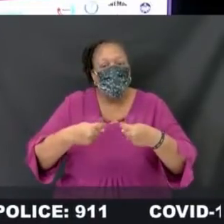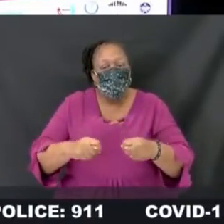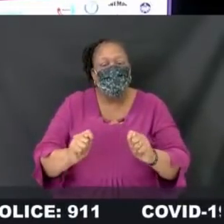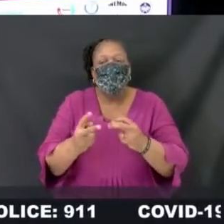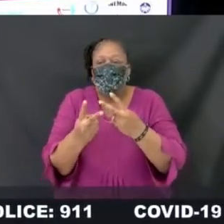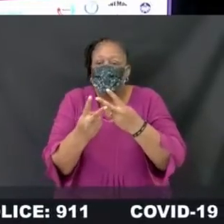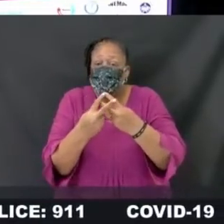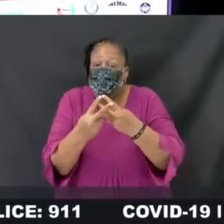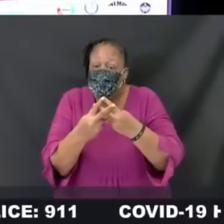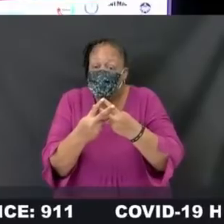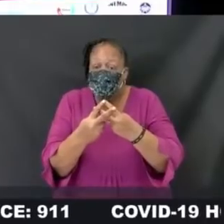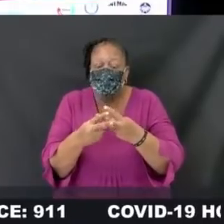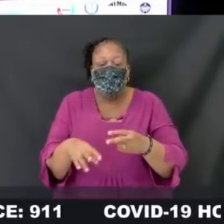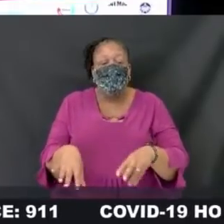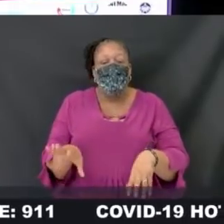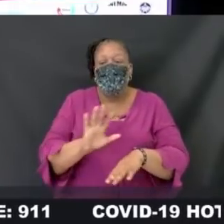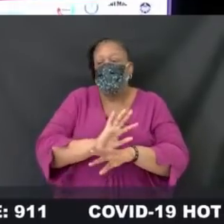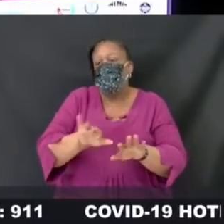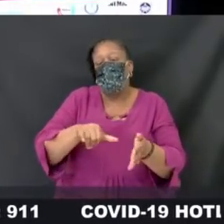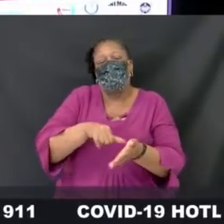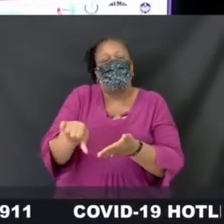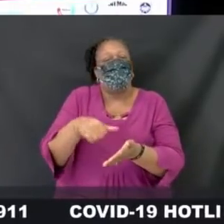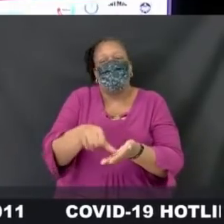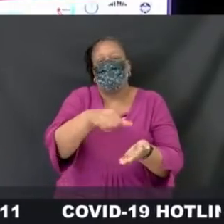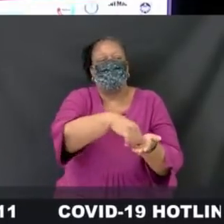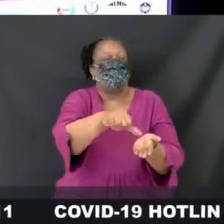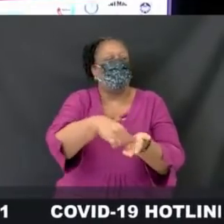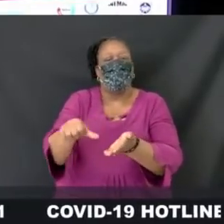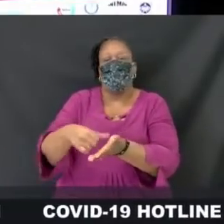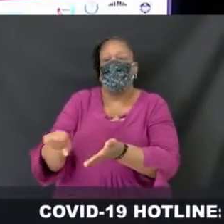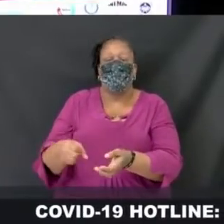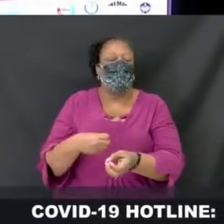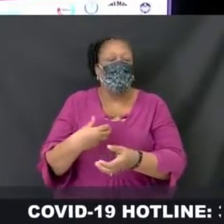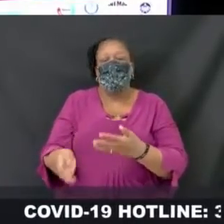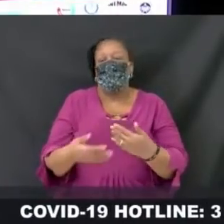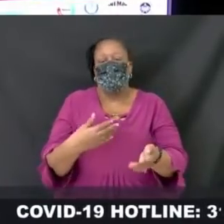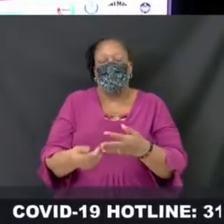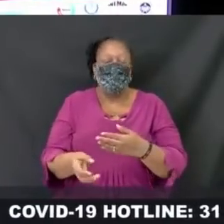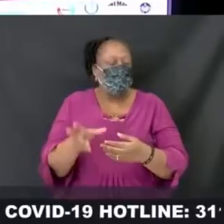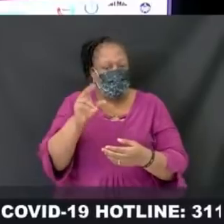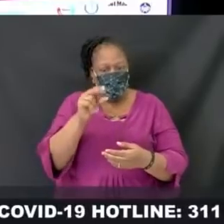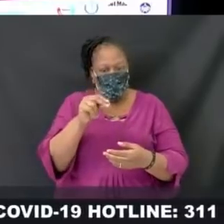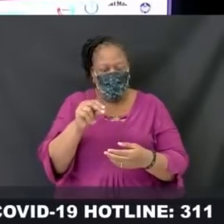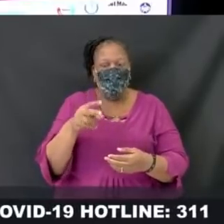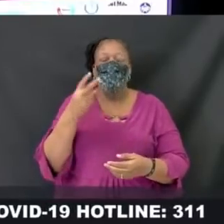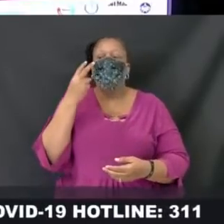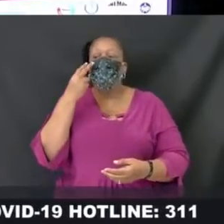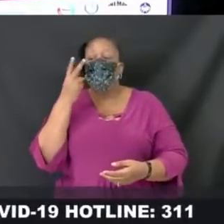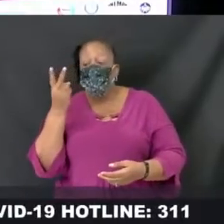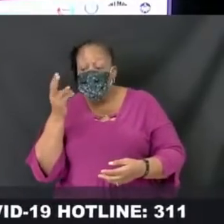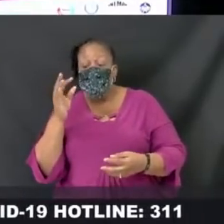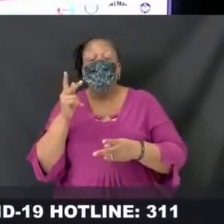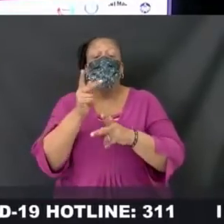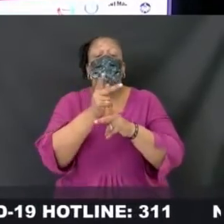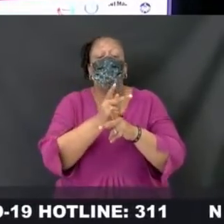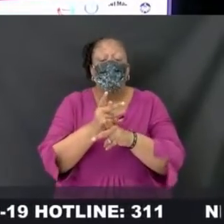your best to manage your resources as much as possible.